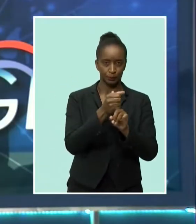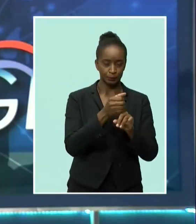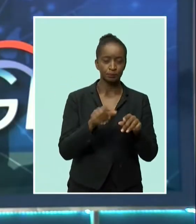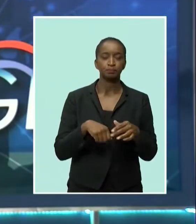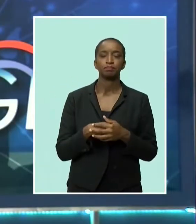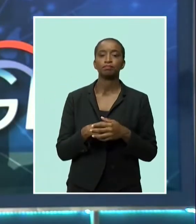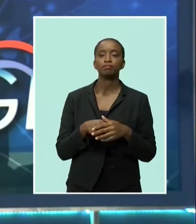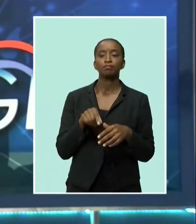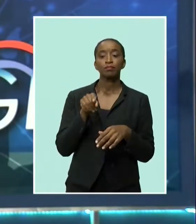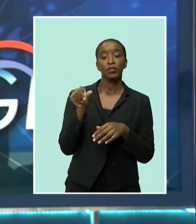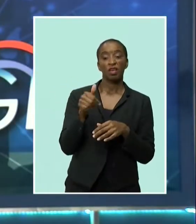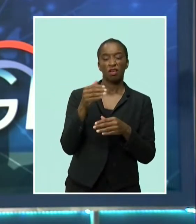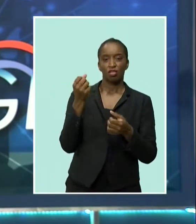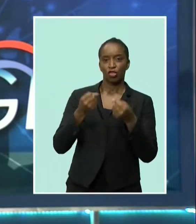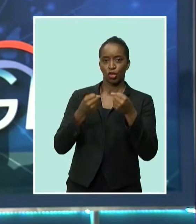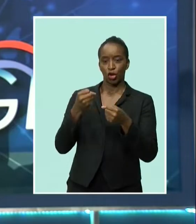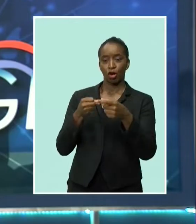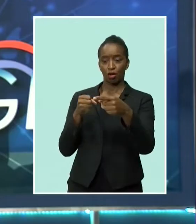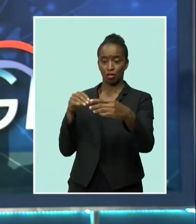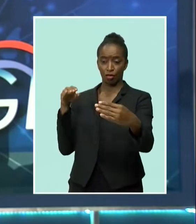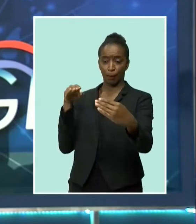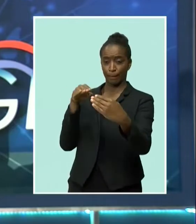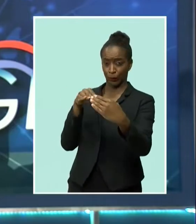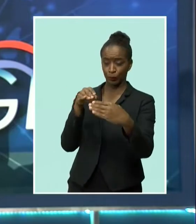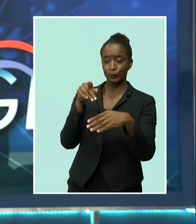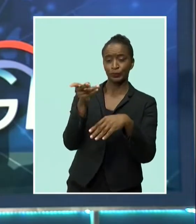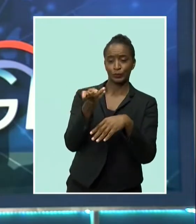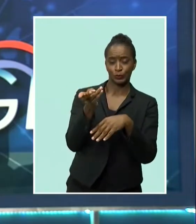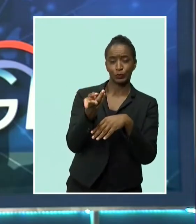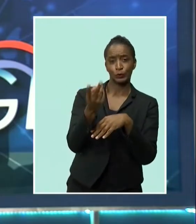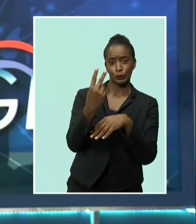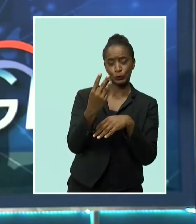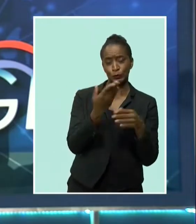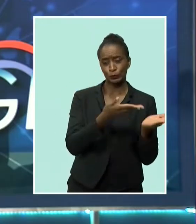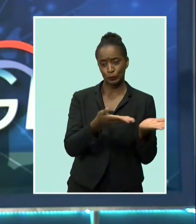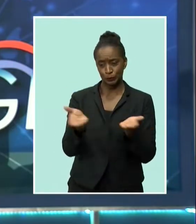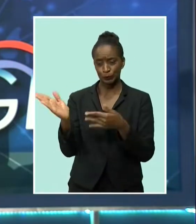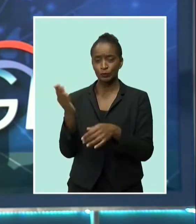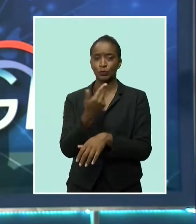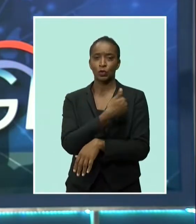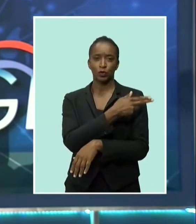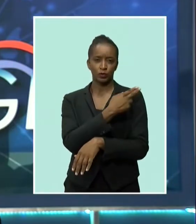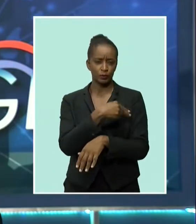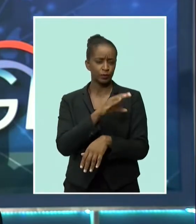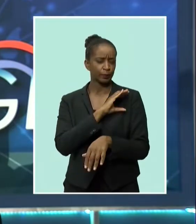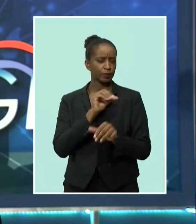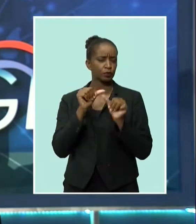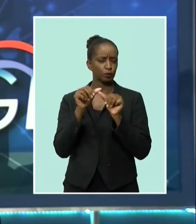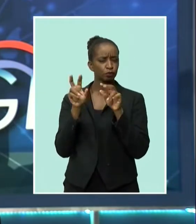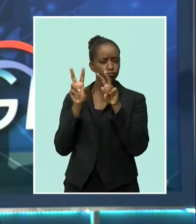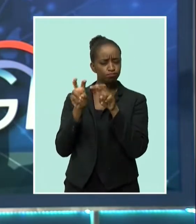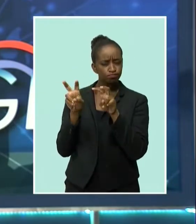crashed into were injured and taken to the Queen Elizabeth Hospital for treatment. Investigations are continuing.